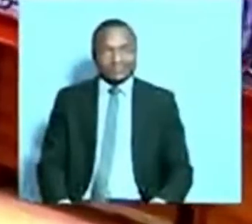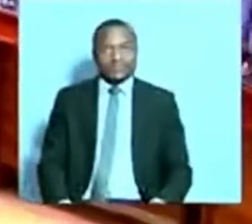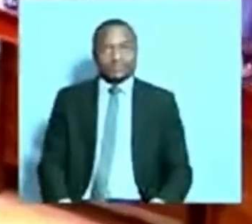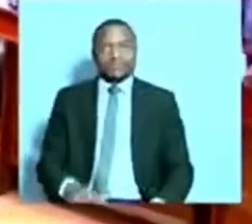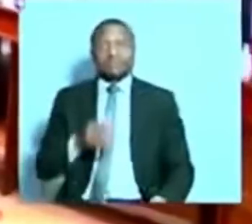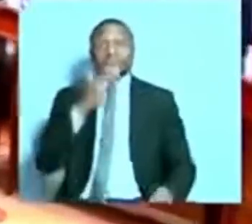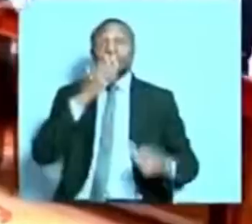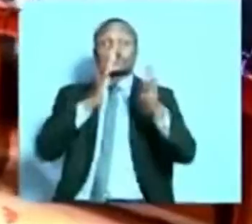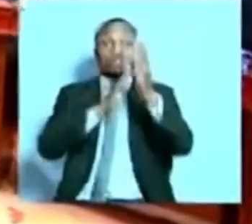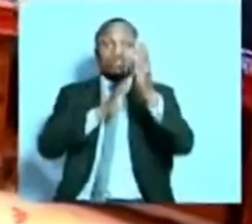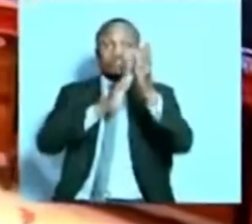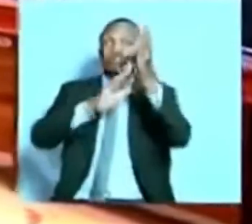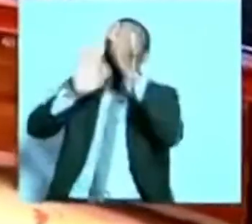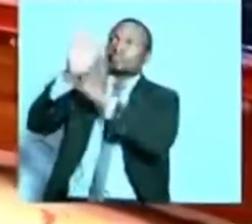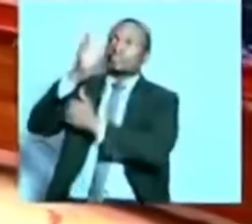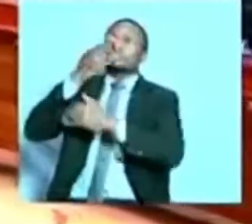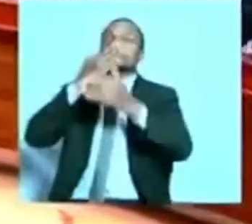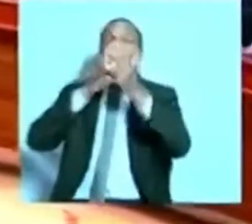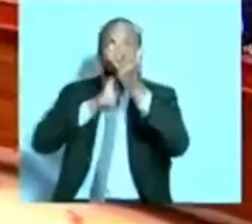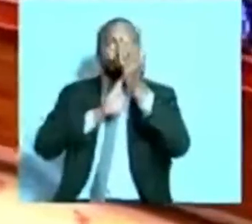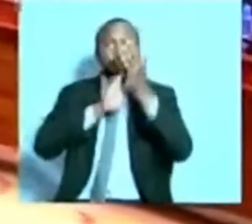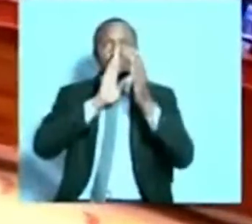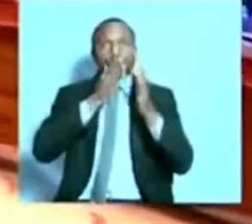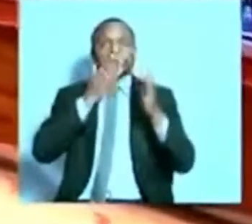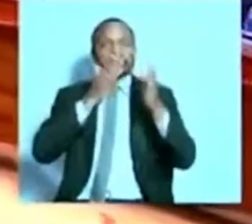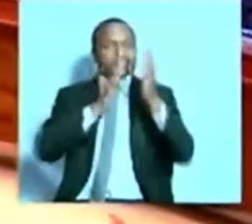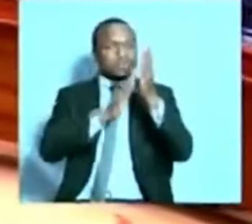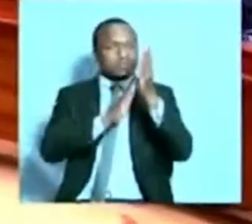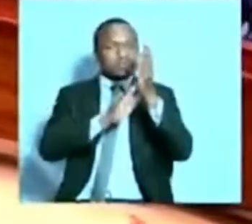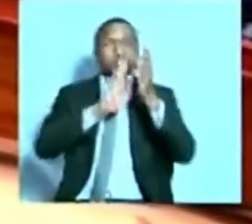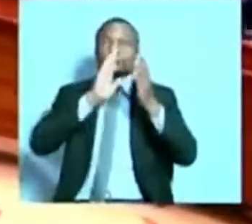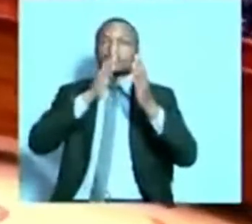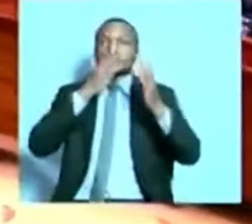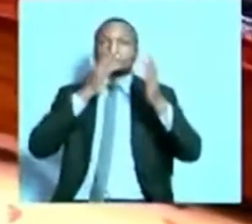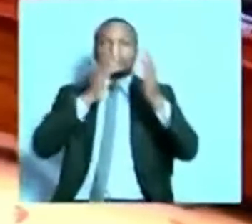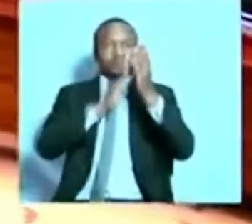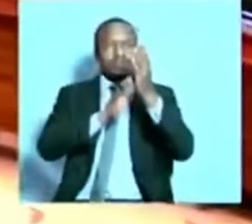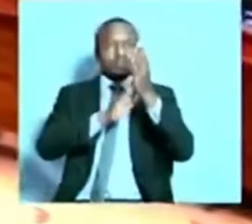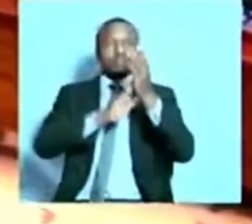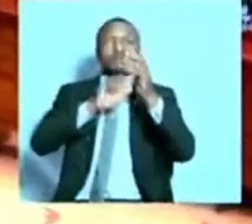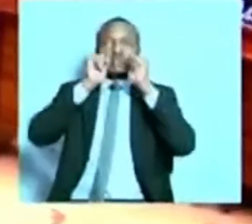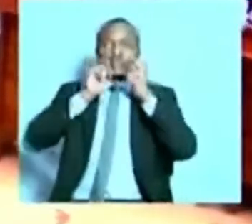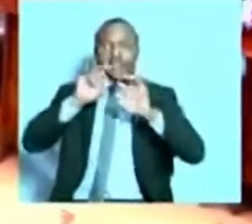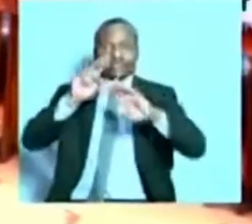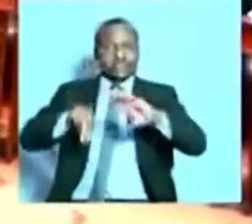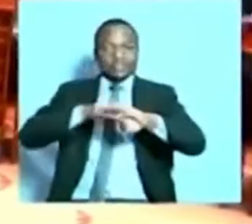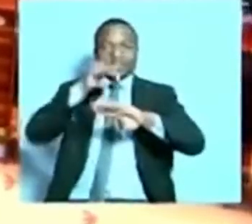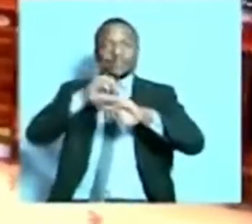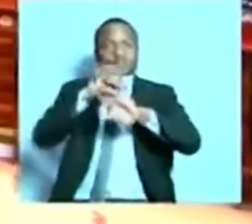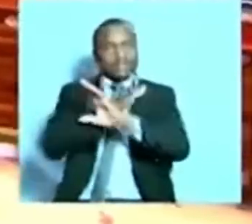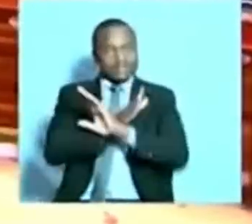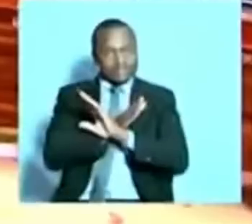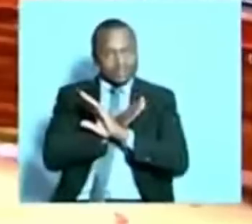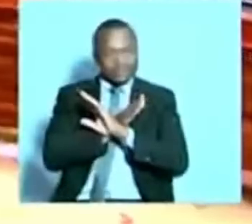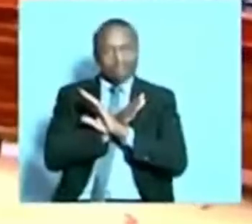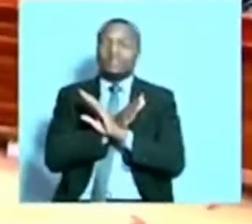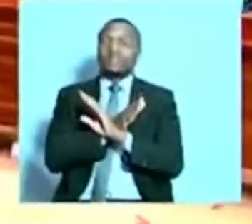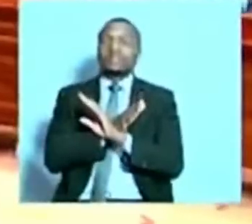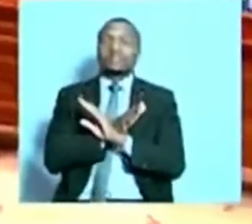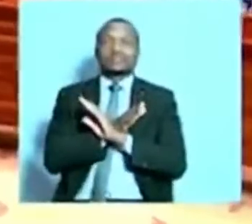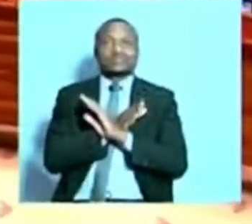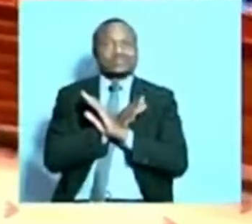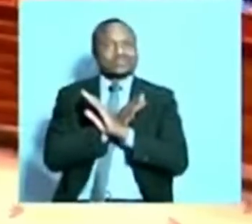free. Praise be to God, praise be, bless our great